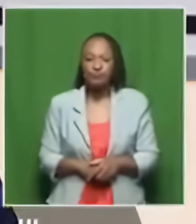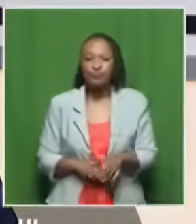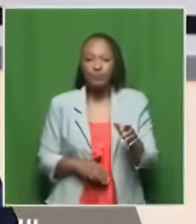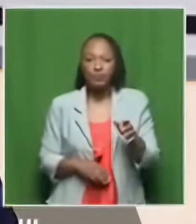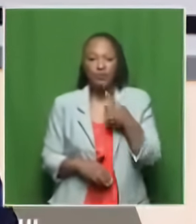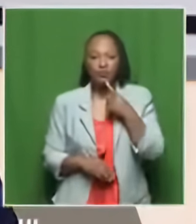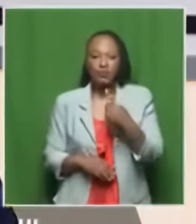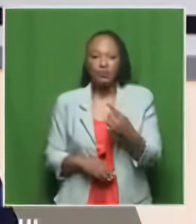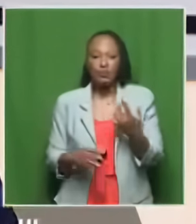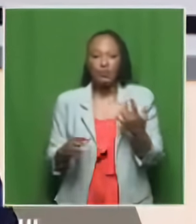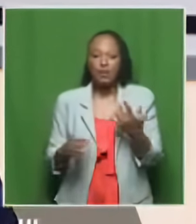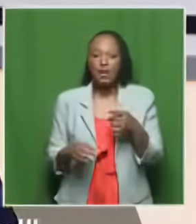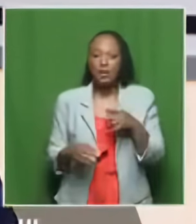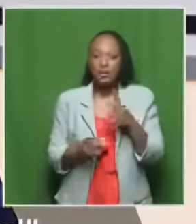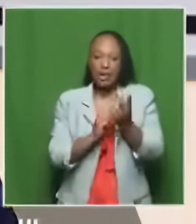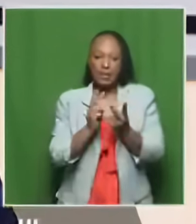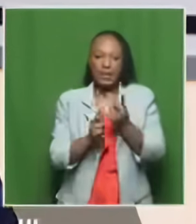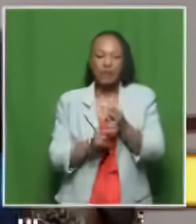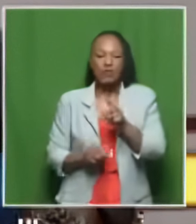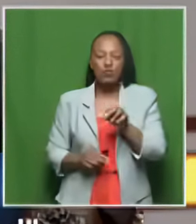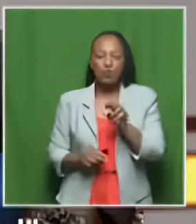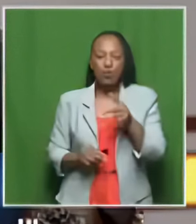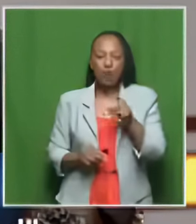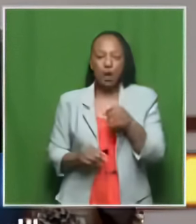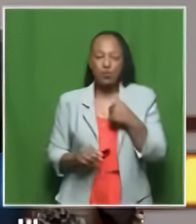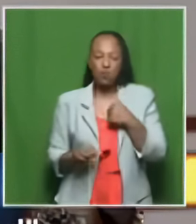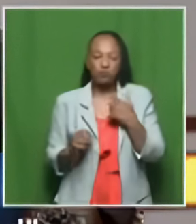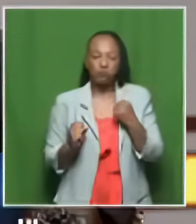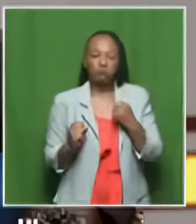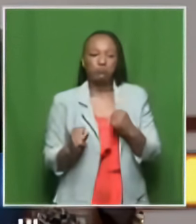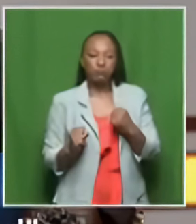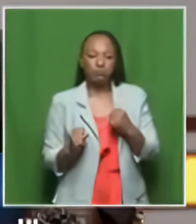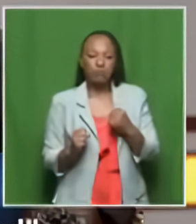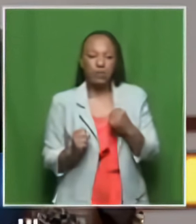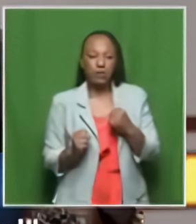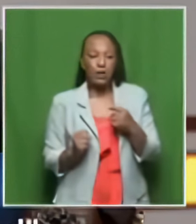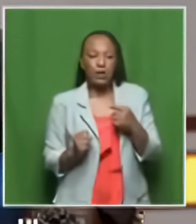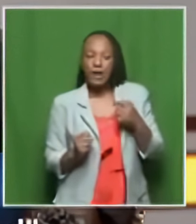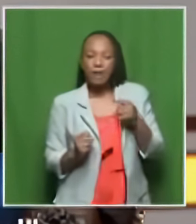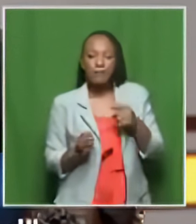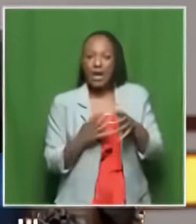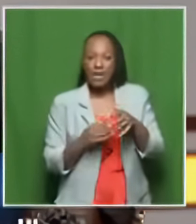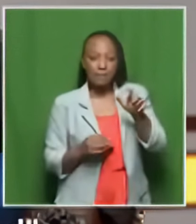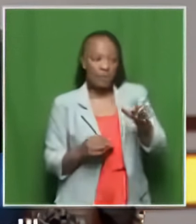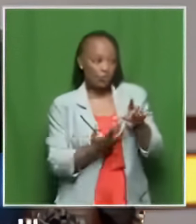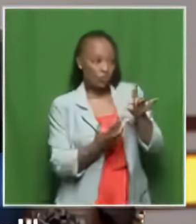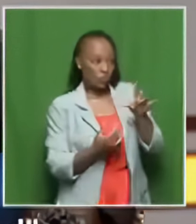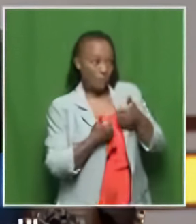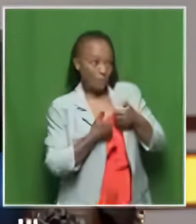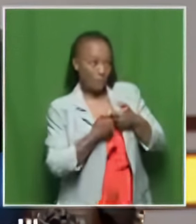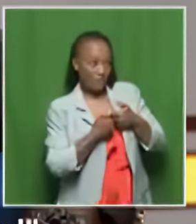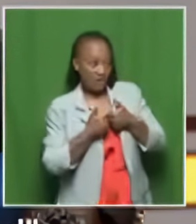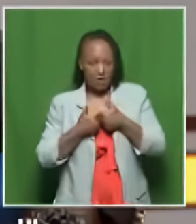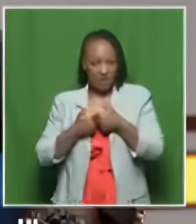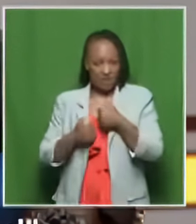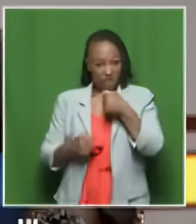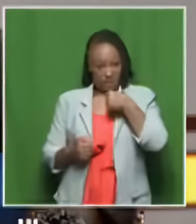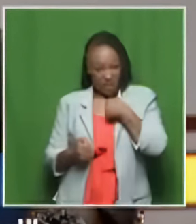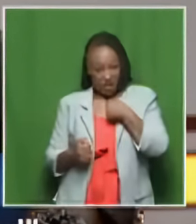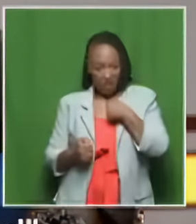you are not willing to move on the issue of Dunga. No one is going to choose a boyfriend or a girlfriend for me.